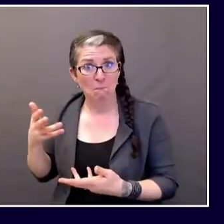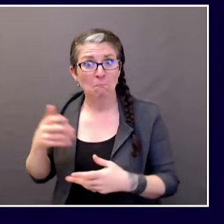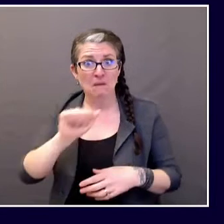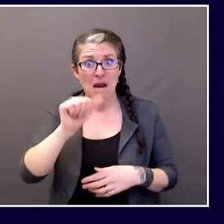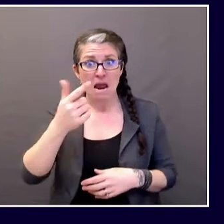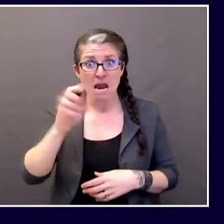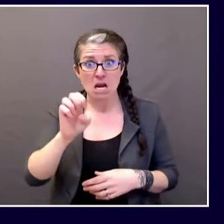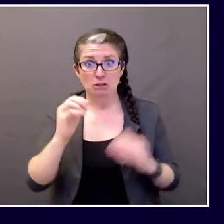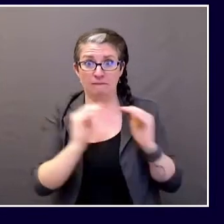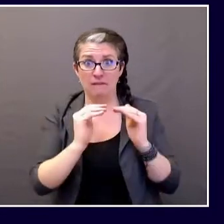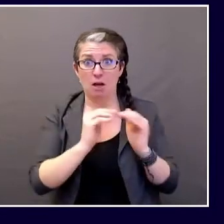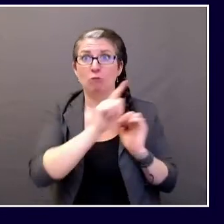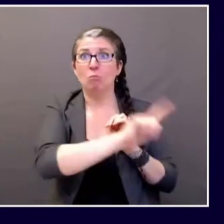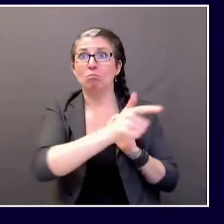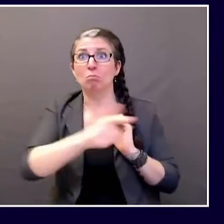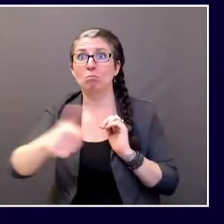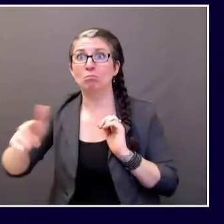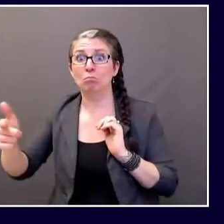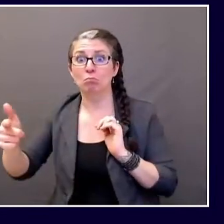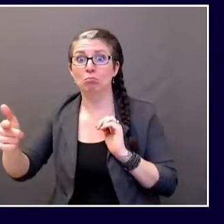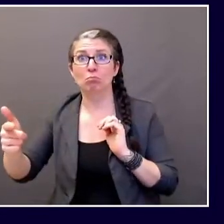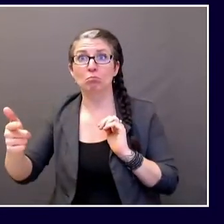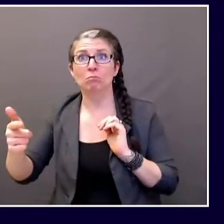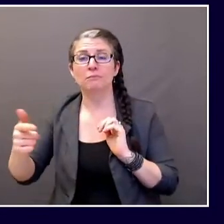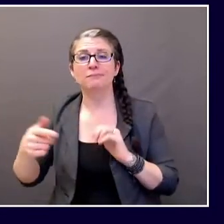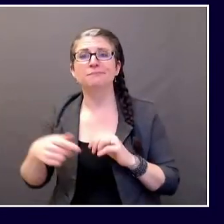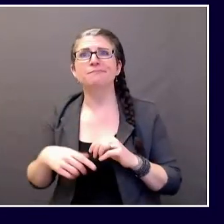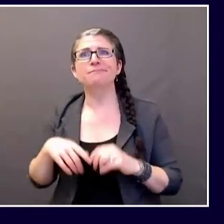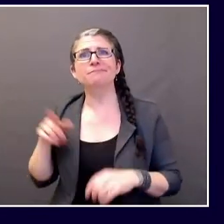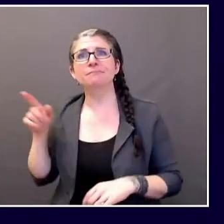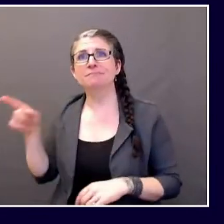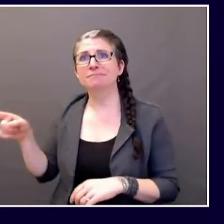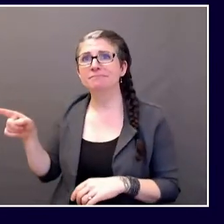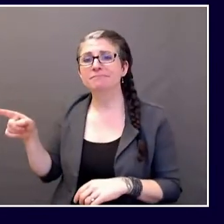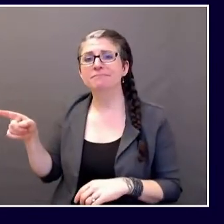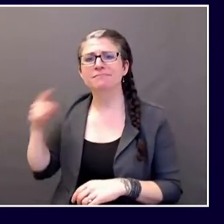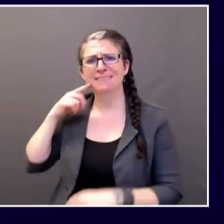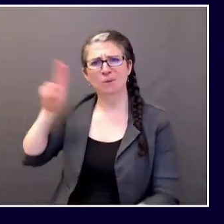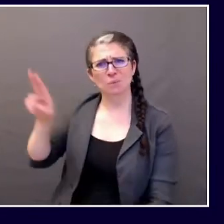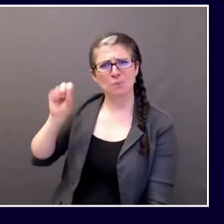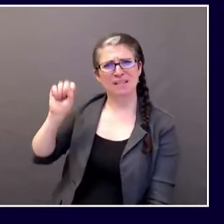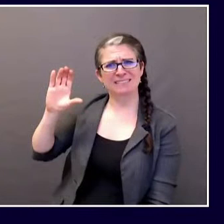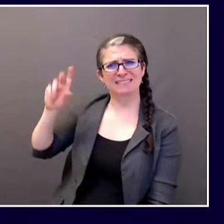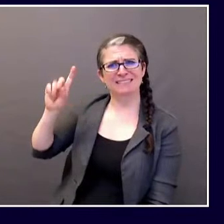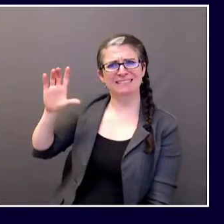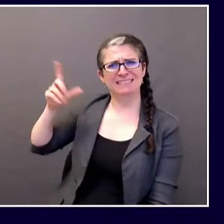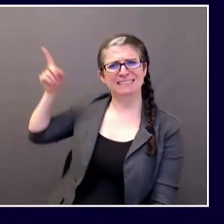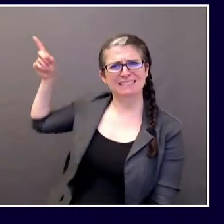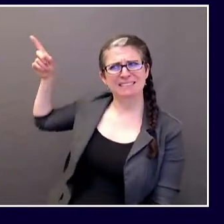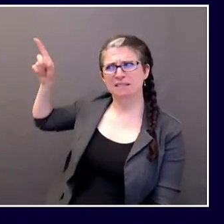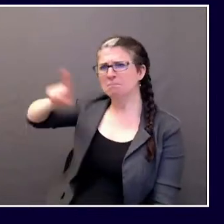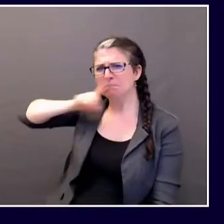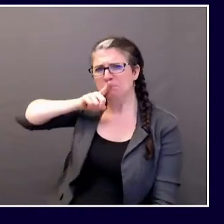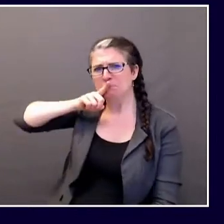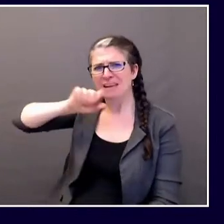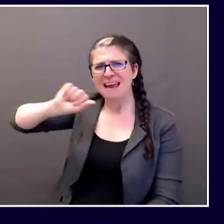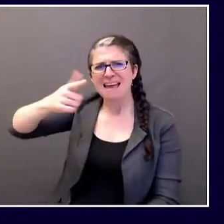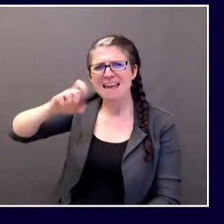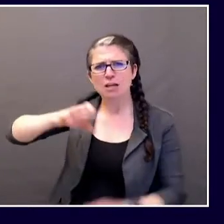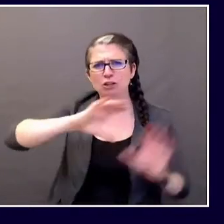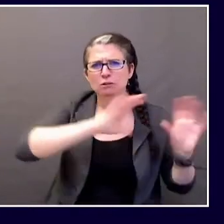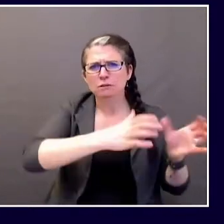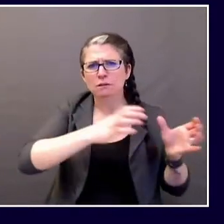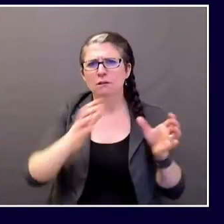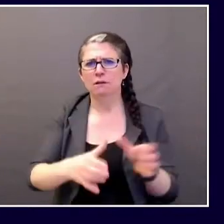the US CDC is not taking this approach or does not suggest this approach. My question is there a